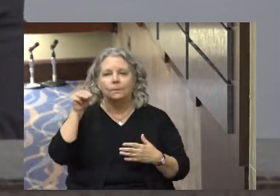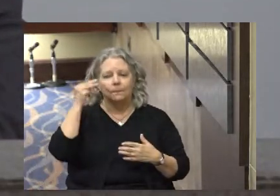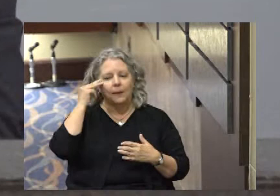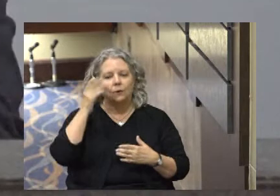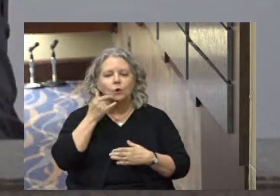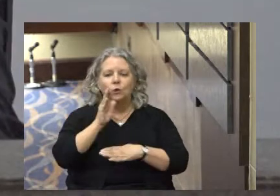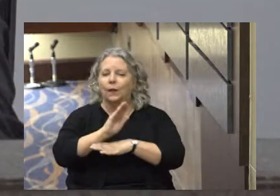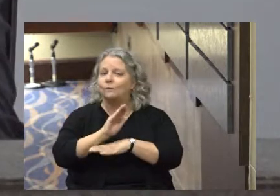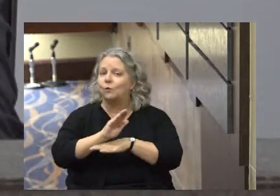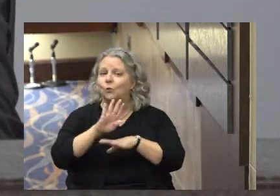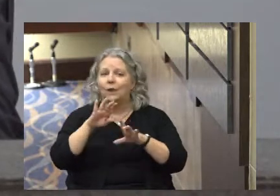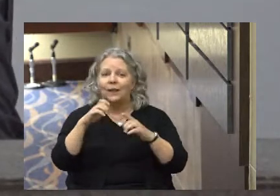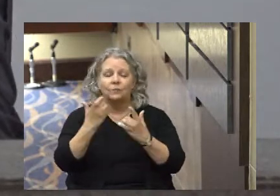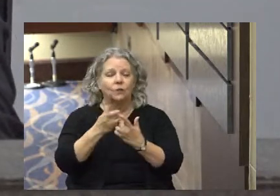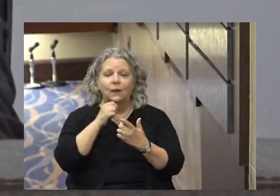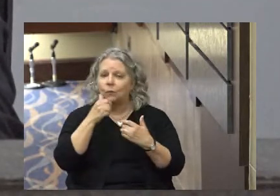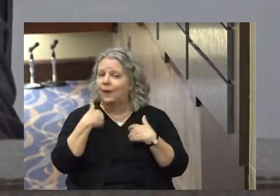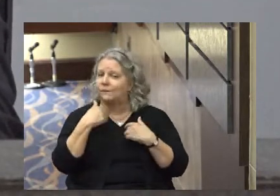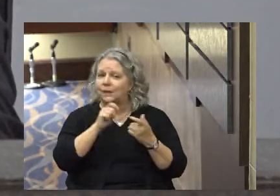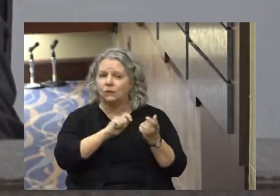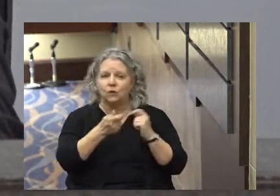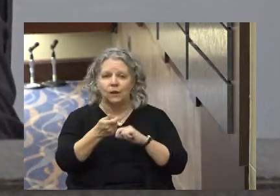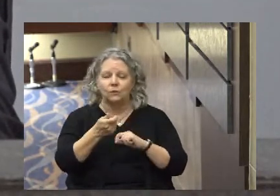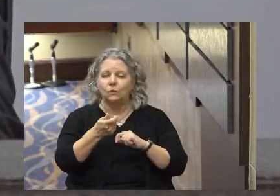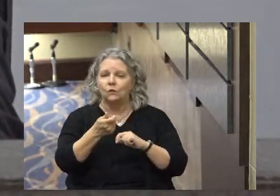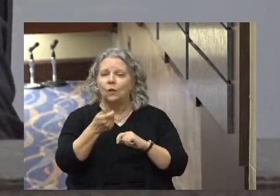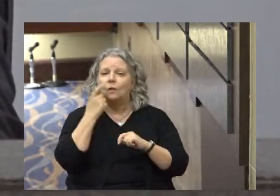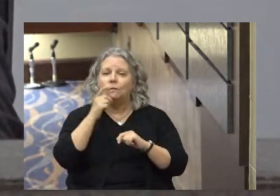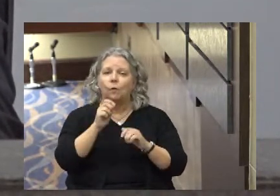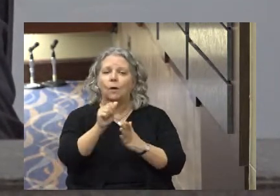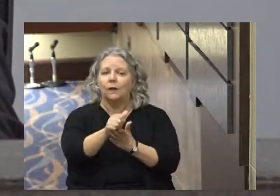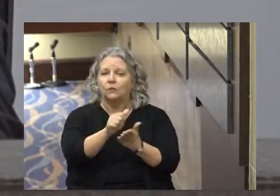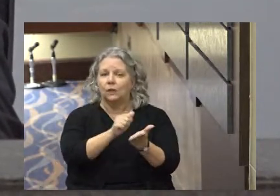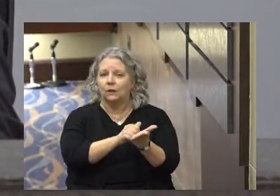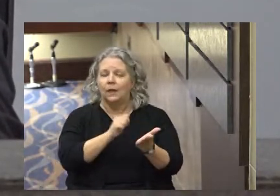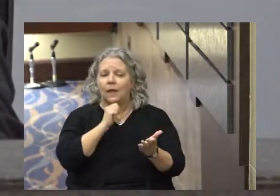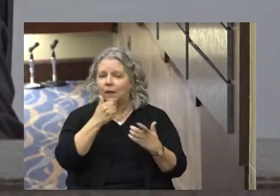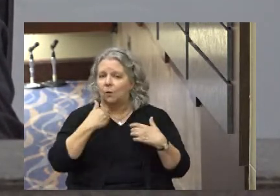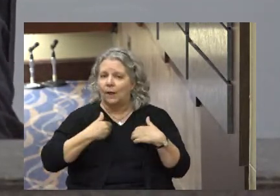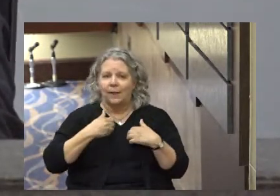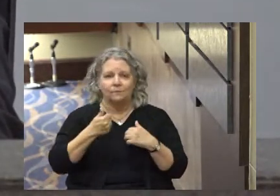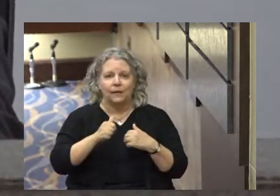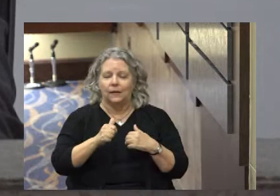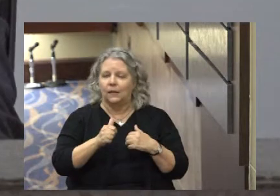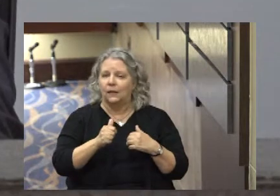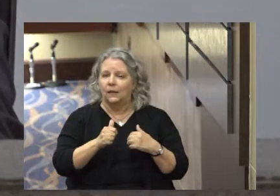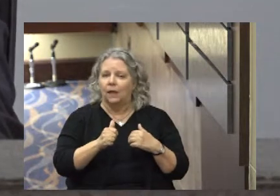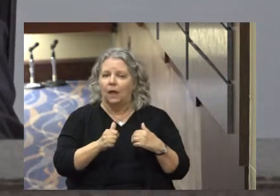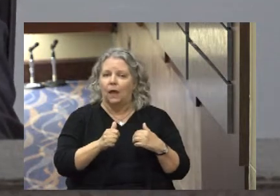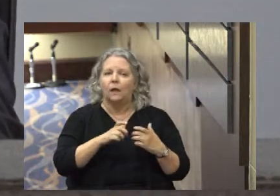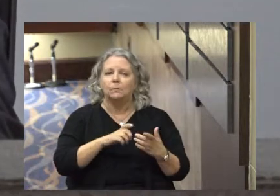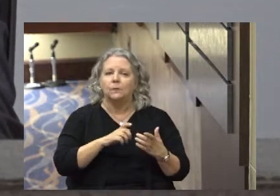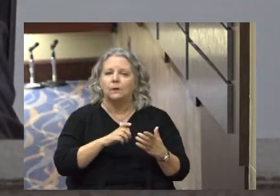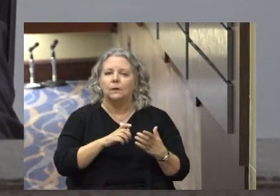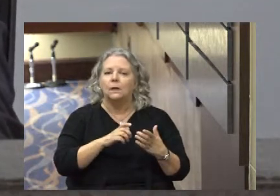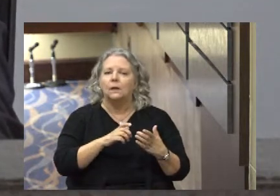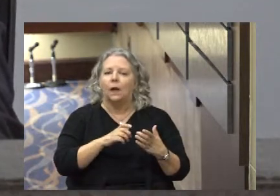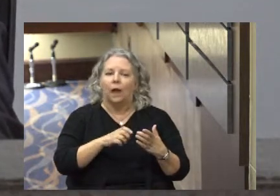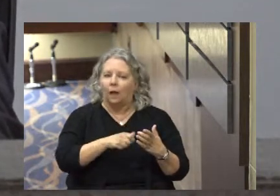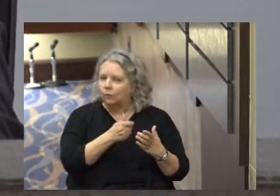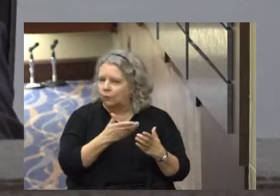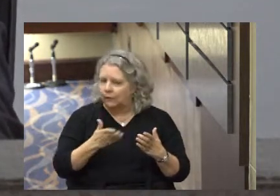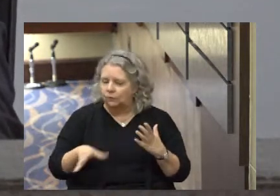I do not have any changes on the agenda today, and I don't have any organizational updates either, so I'm going to skip right into